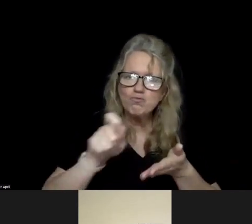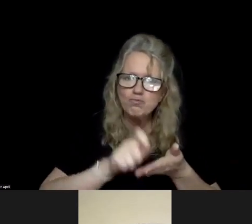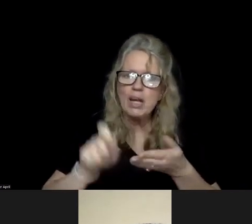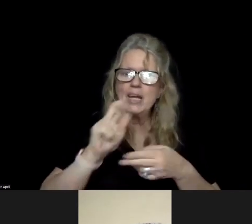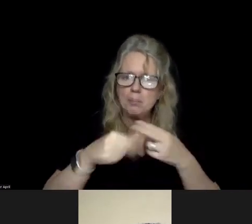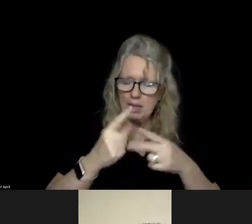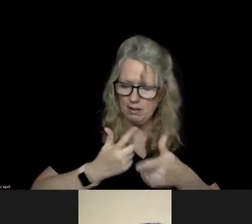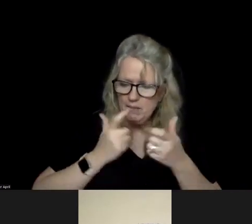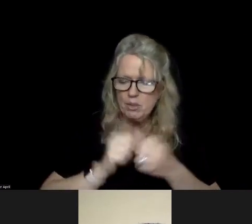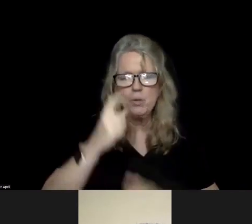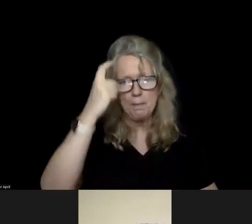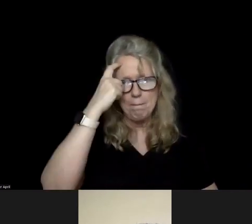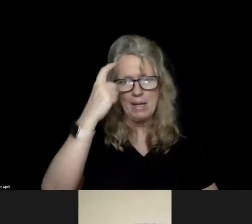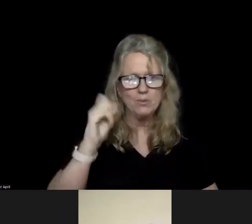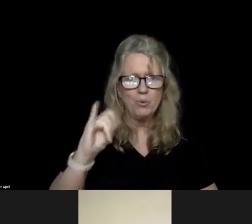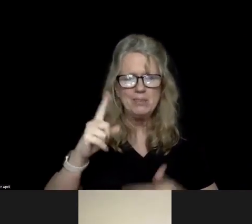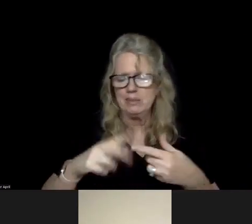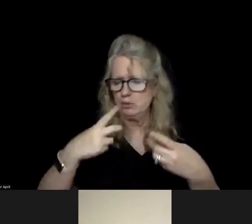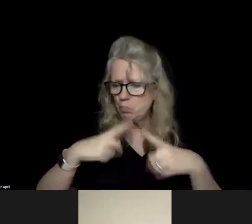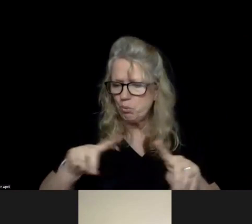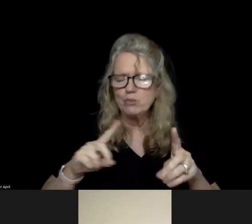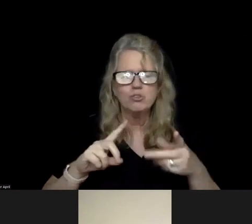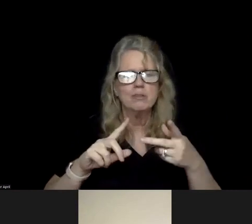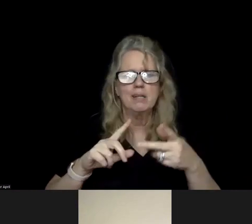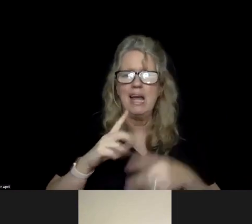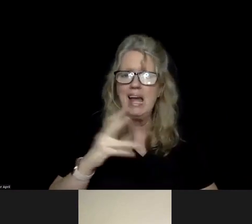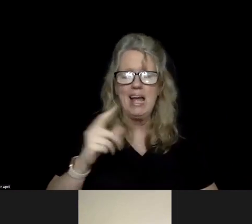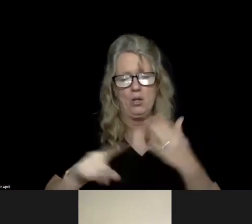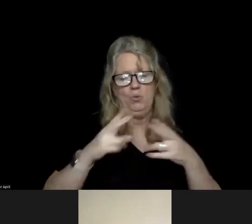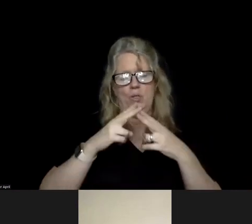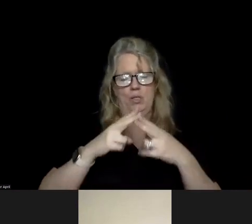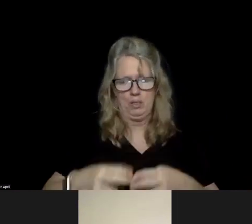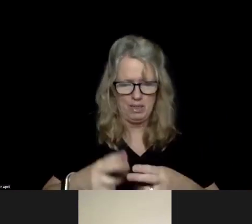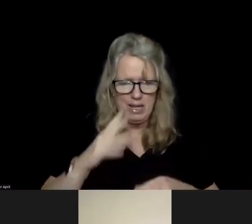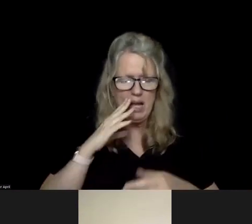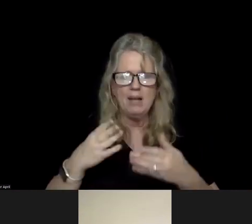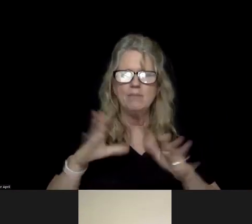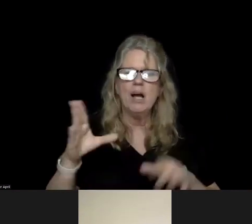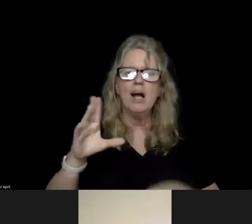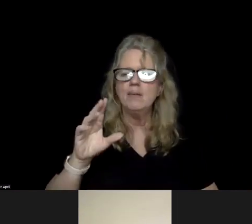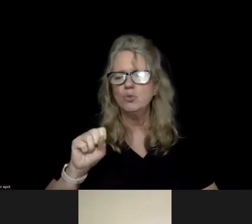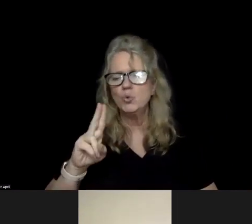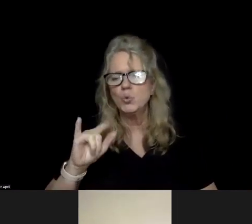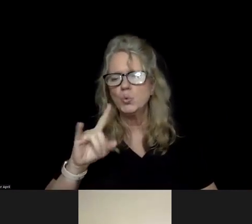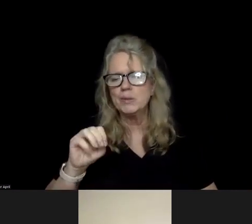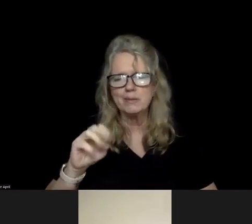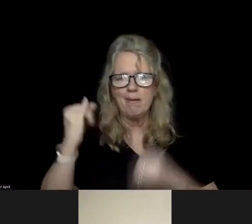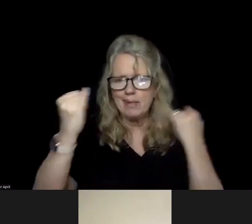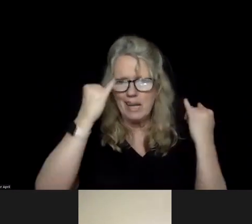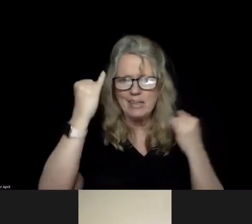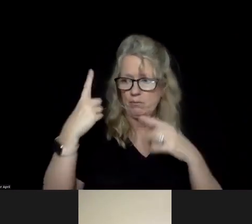with a mental illness, depression, and what I call generous episodes of suicidal ideation for